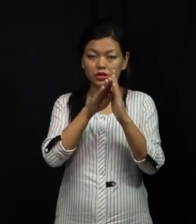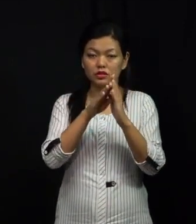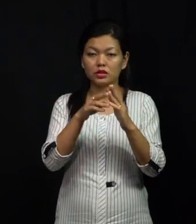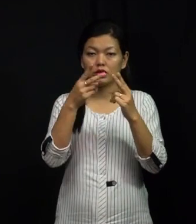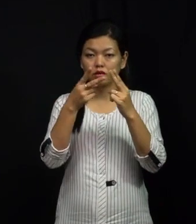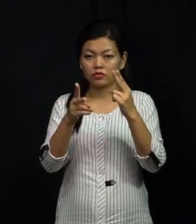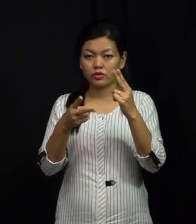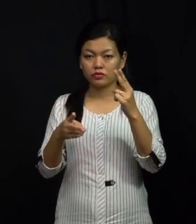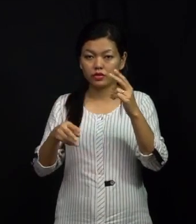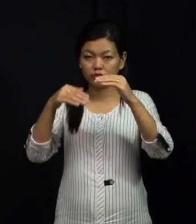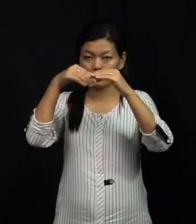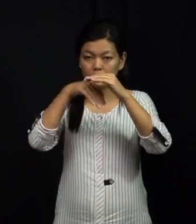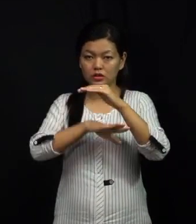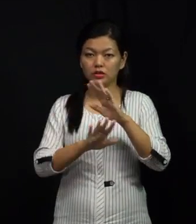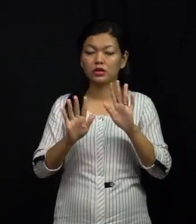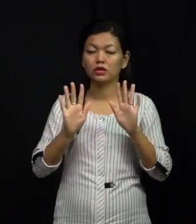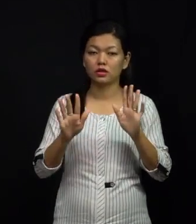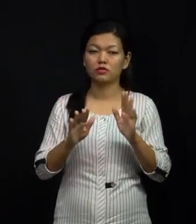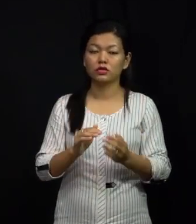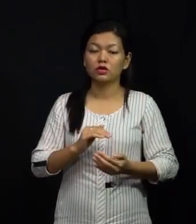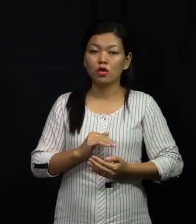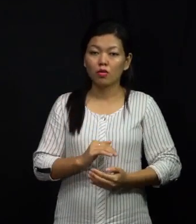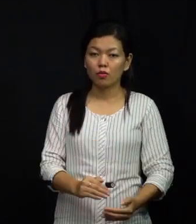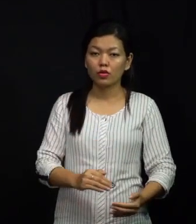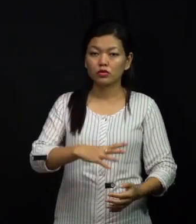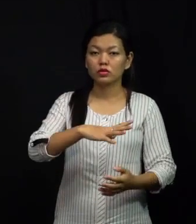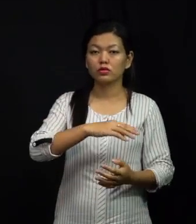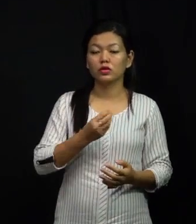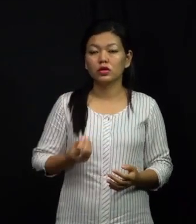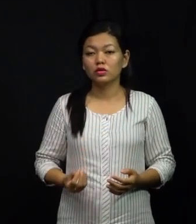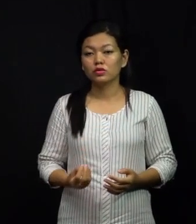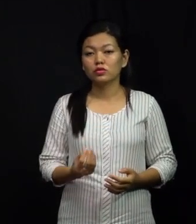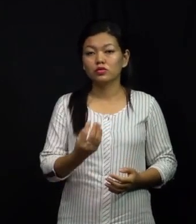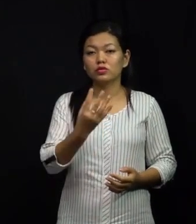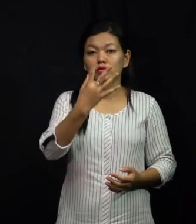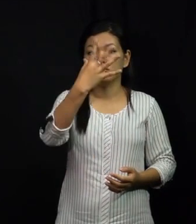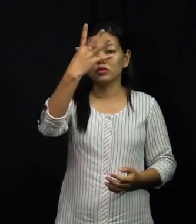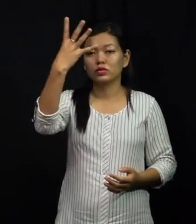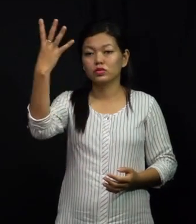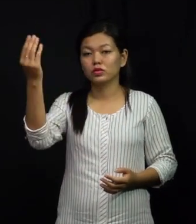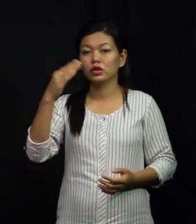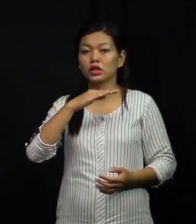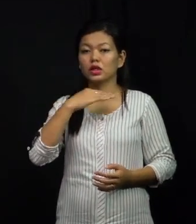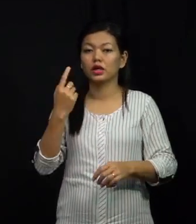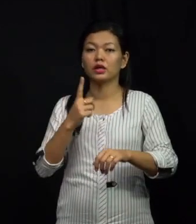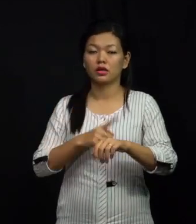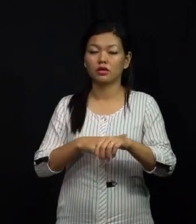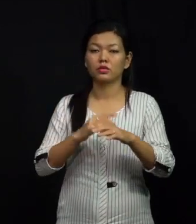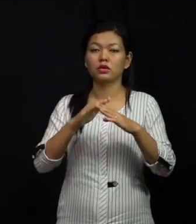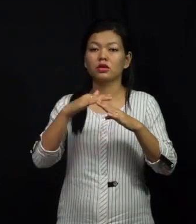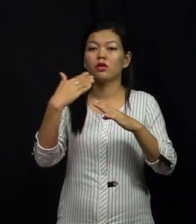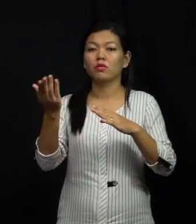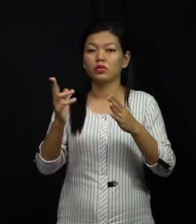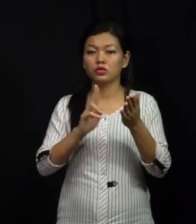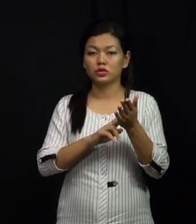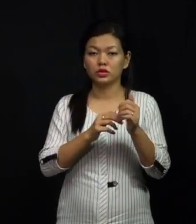you're born into this world and then till the time that you die. Okay, so if you look into the postnatal stage, the first stage